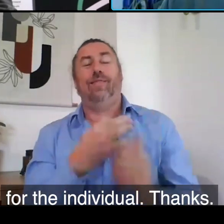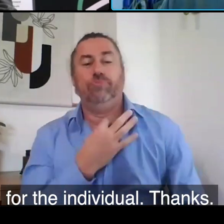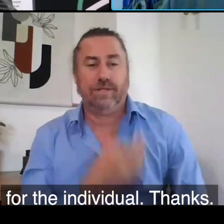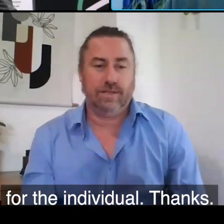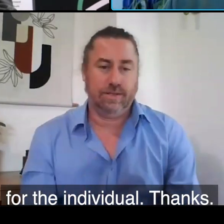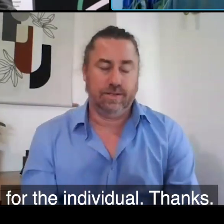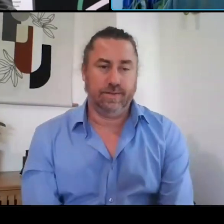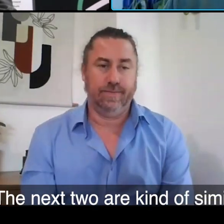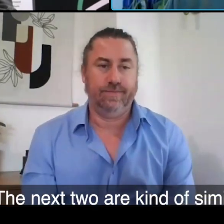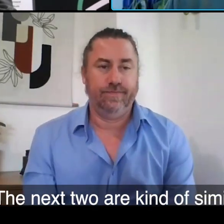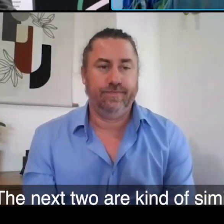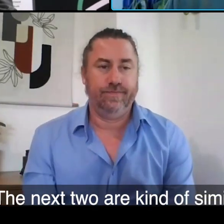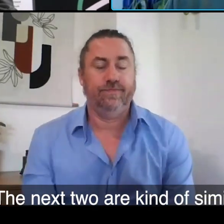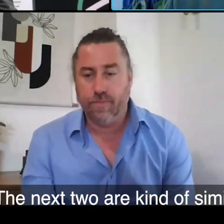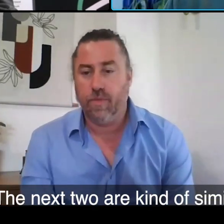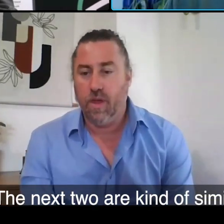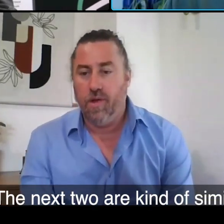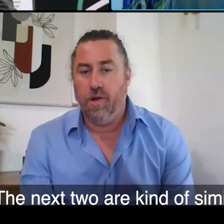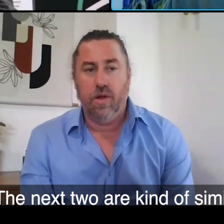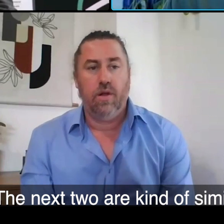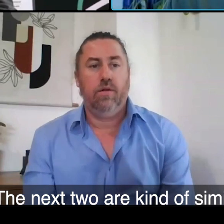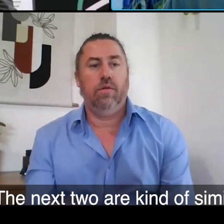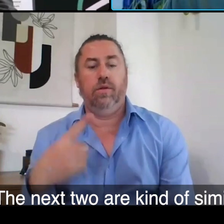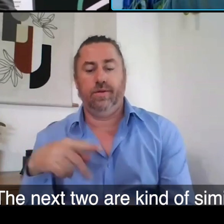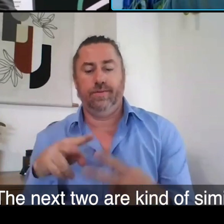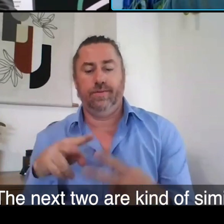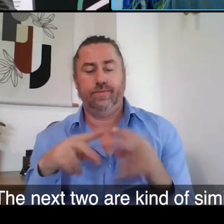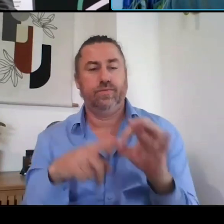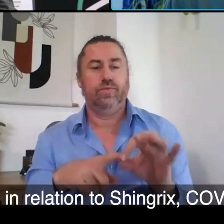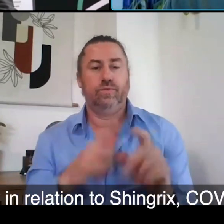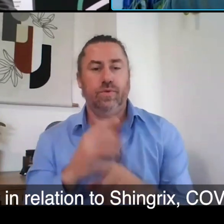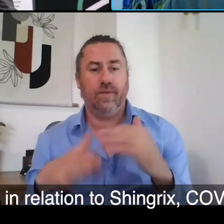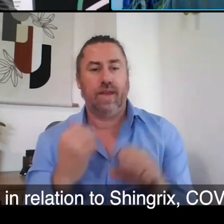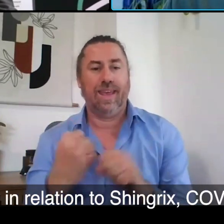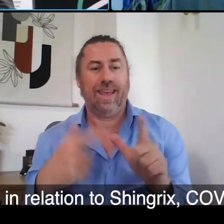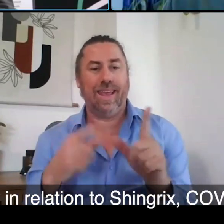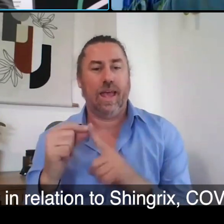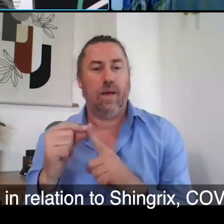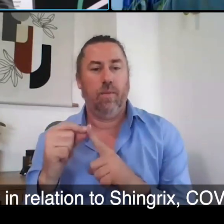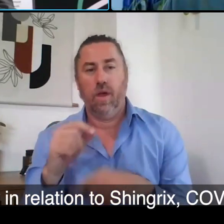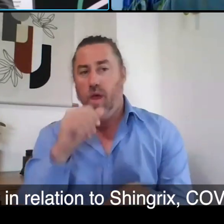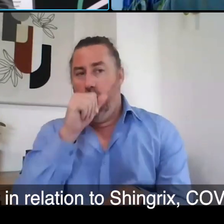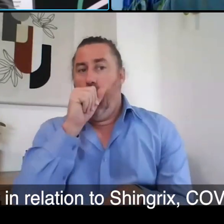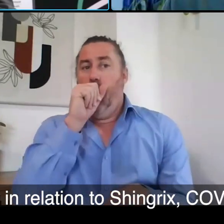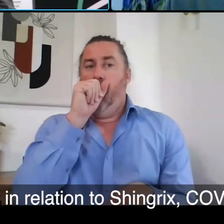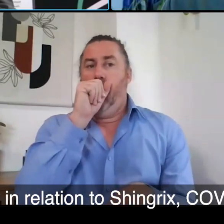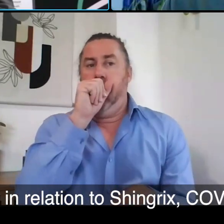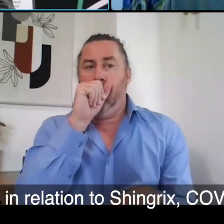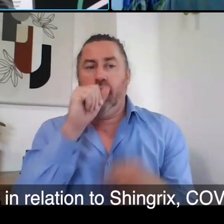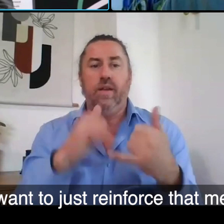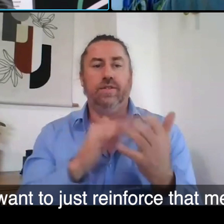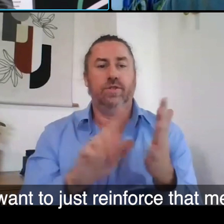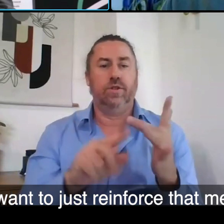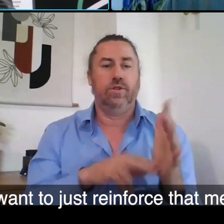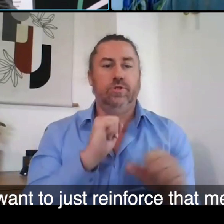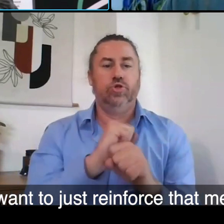Thanks. Thanks, Nigel. The next two are kind of similar about gaps, specifically in relation to Shingrix, COVID and